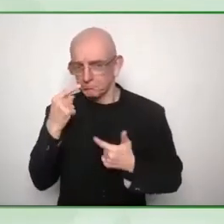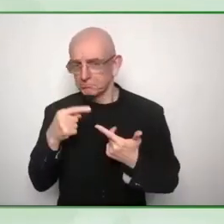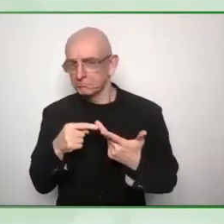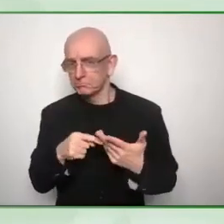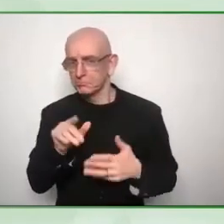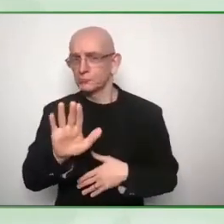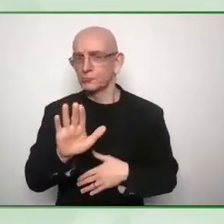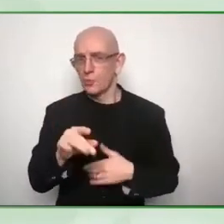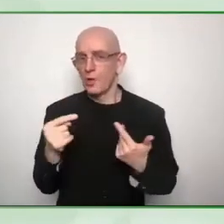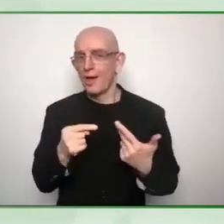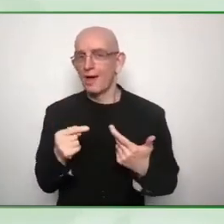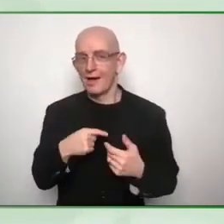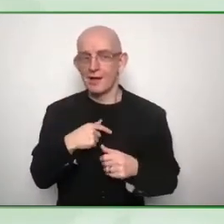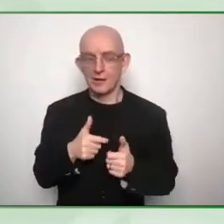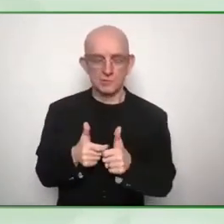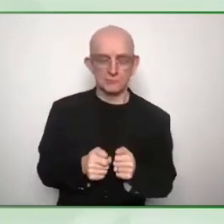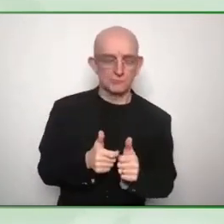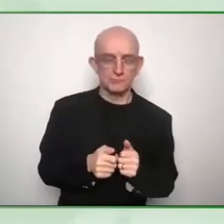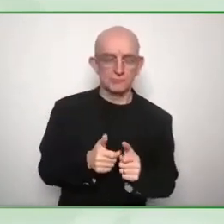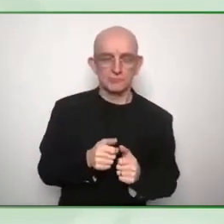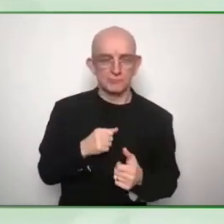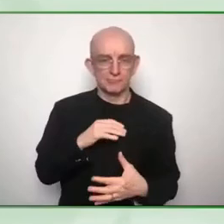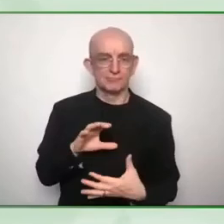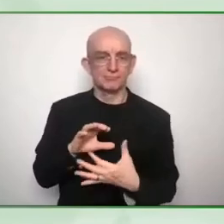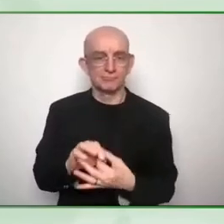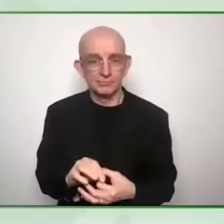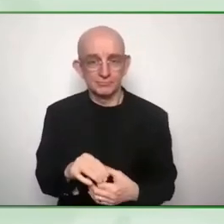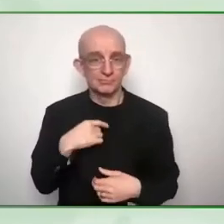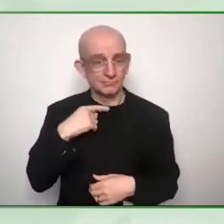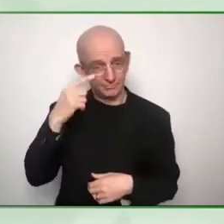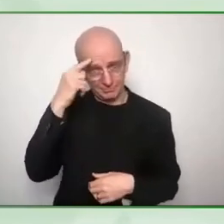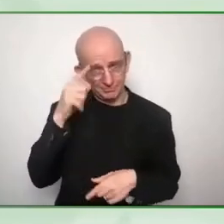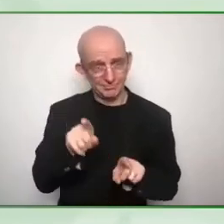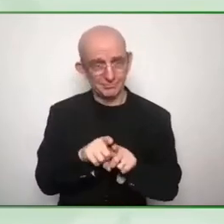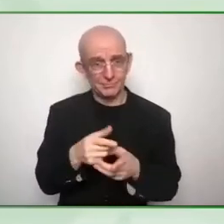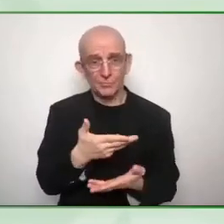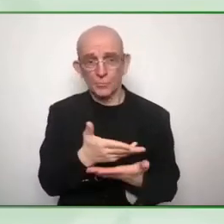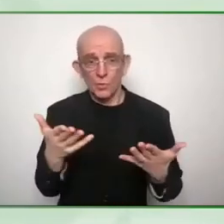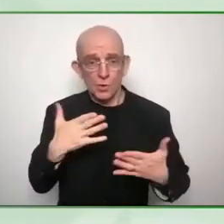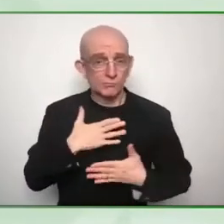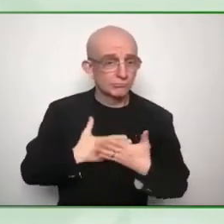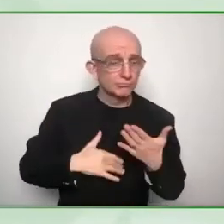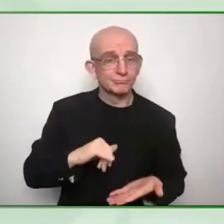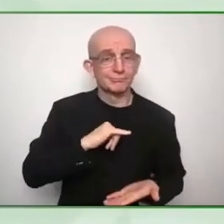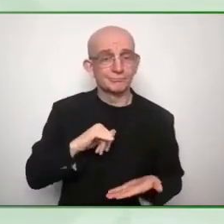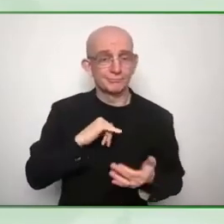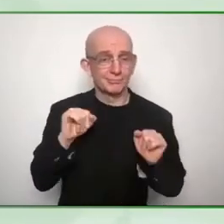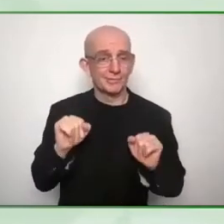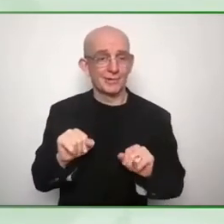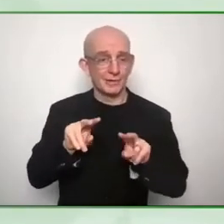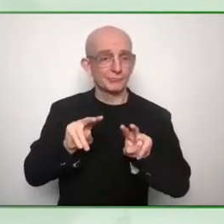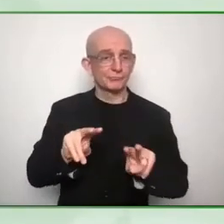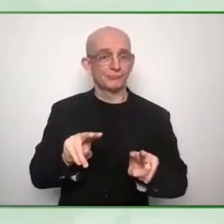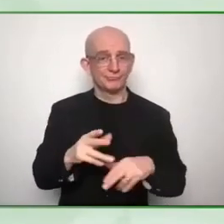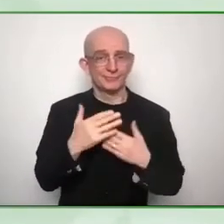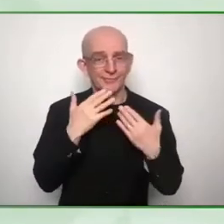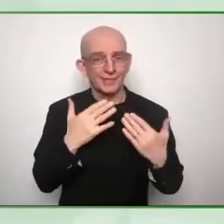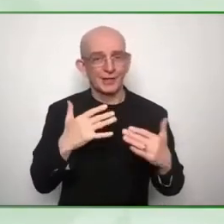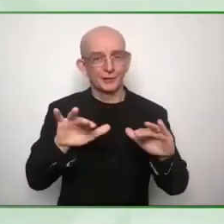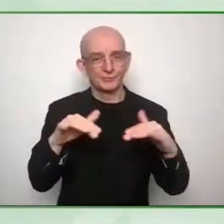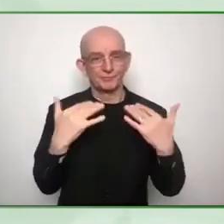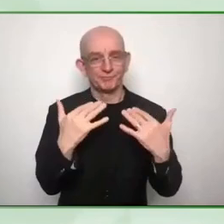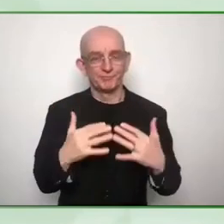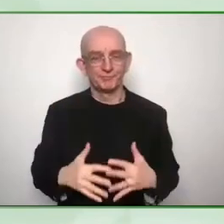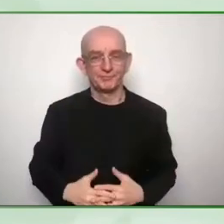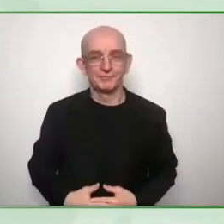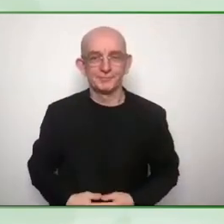Amy, thanks for joining us. Kathy, thanks for joining us. Yep. Look after yourselves and the best of luck. All right. And I just want to say thank you to my husband, Phil, and